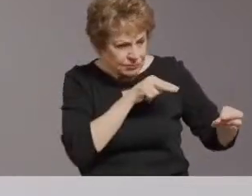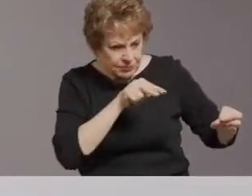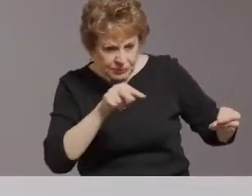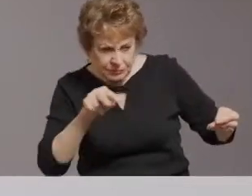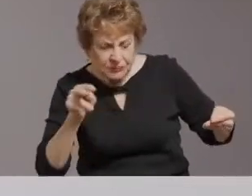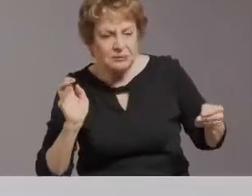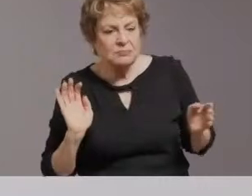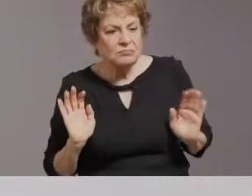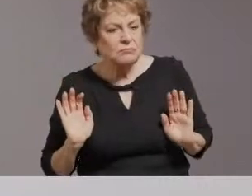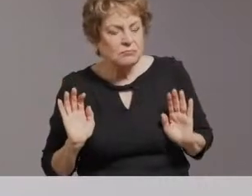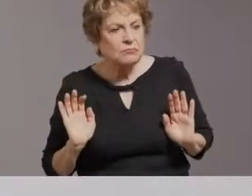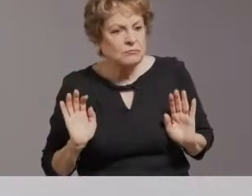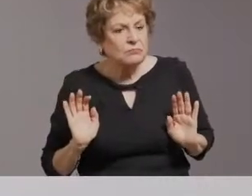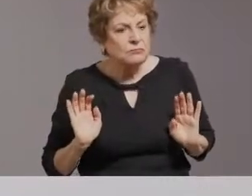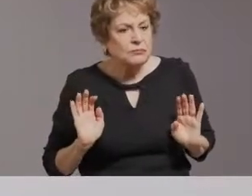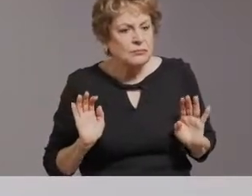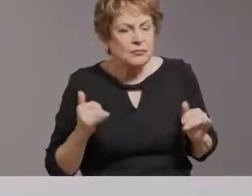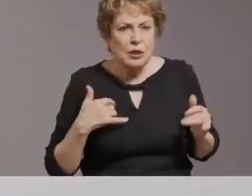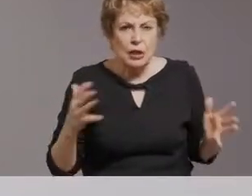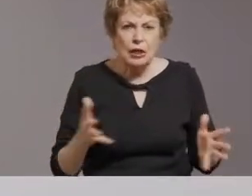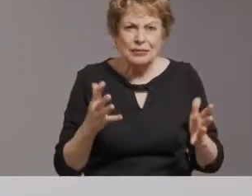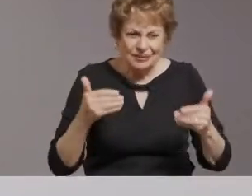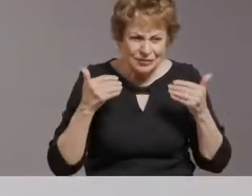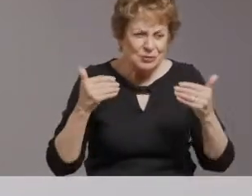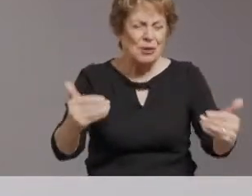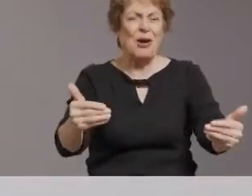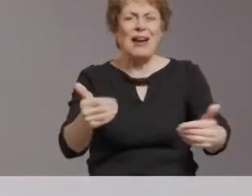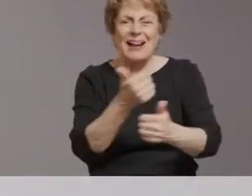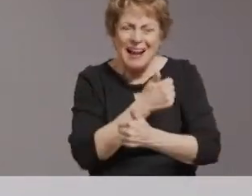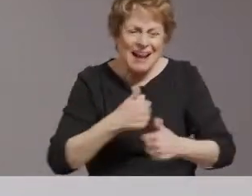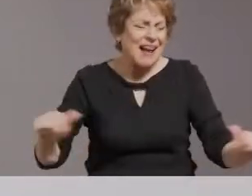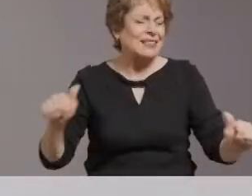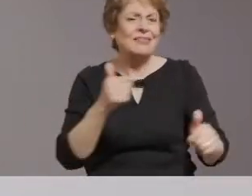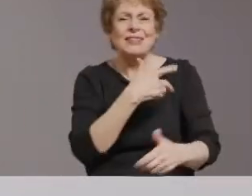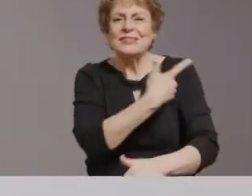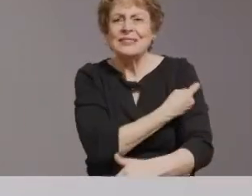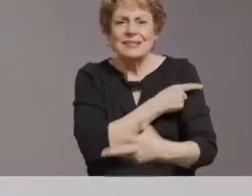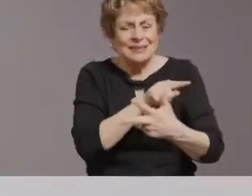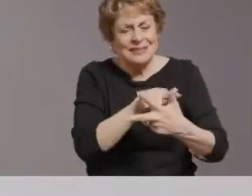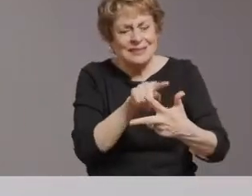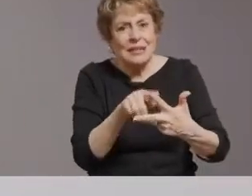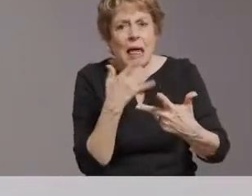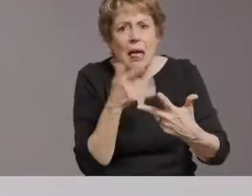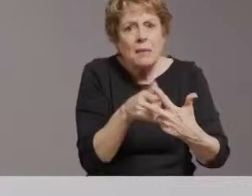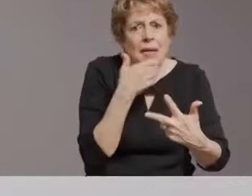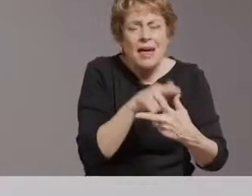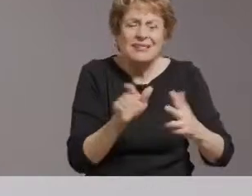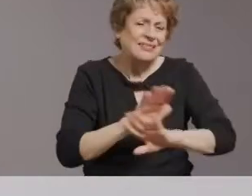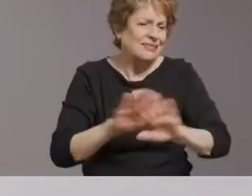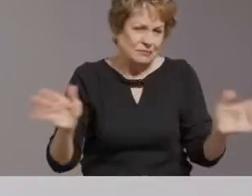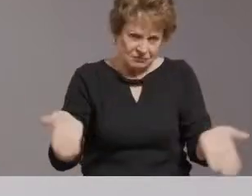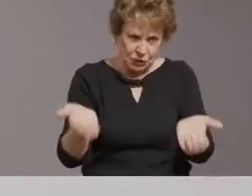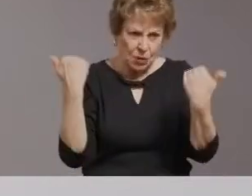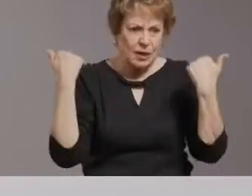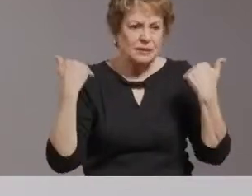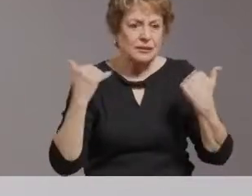any of the vaccines that are available to you. If you know, we're encouraging everyone to get vaccinated, and Johnson & Johnson is one of those that we